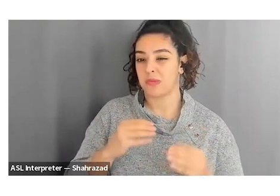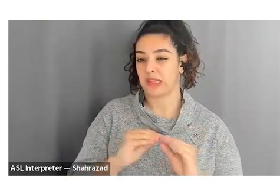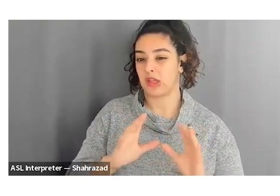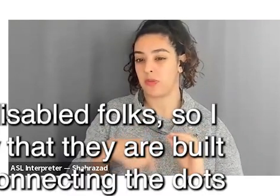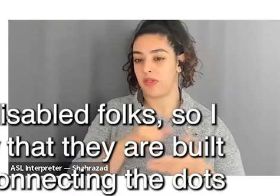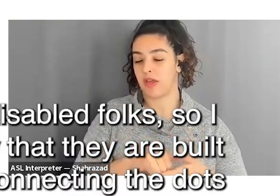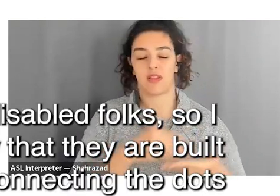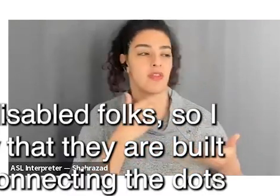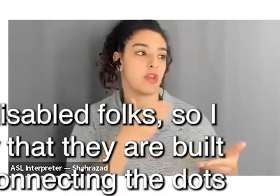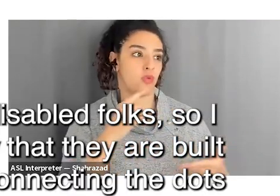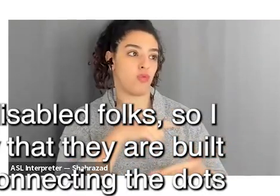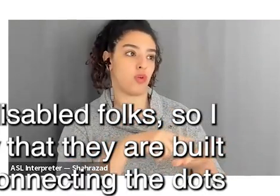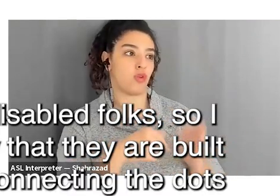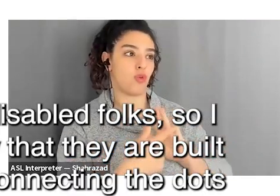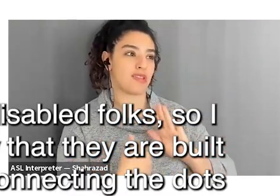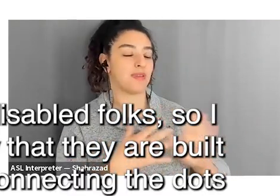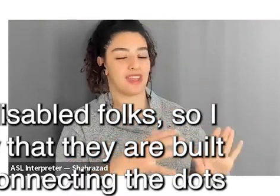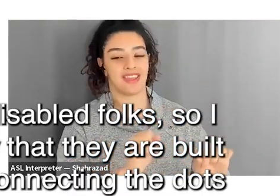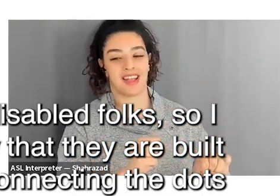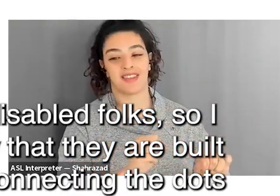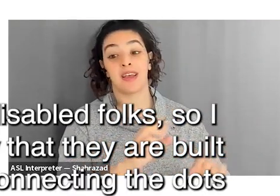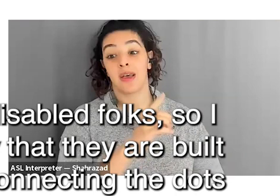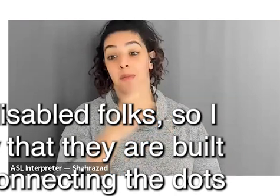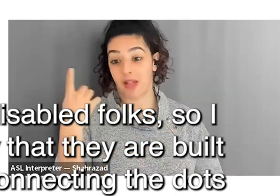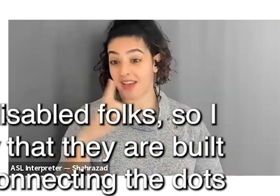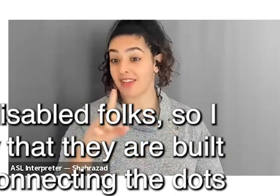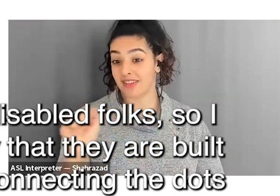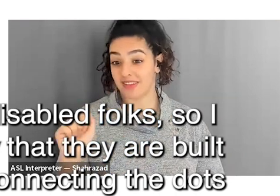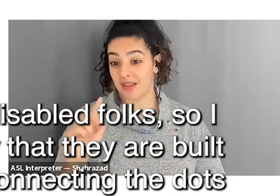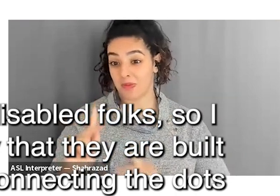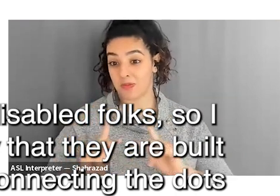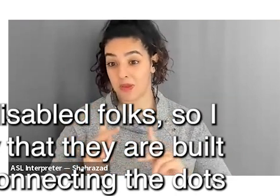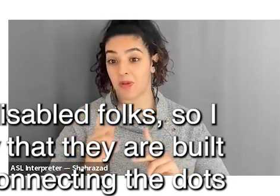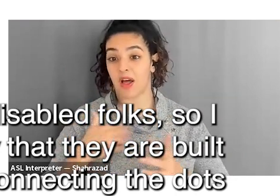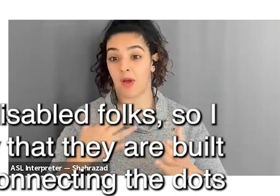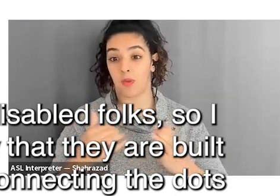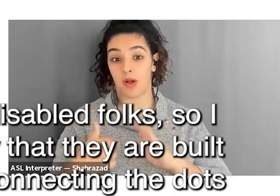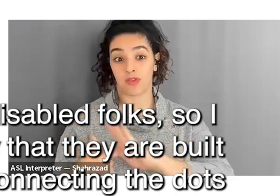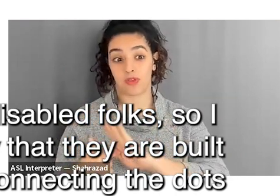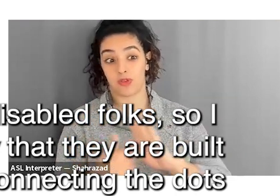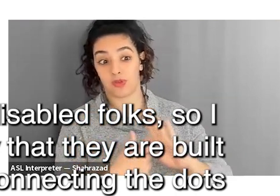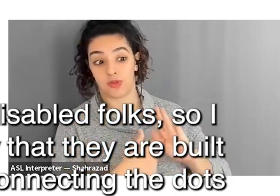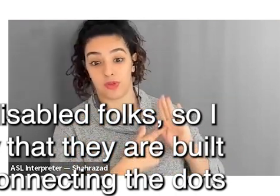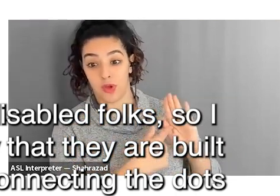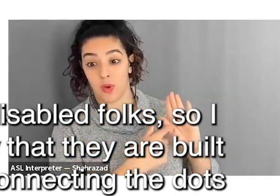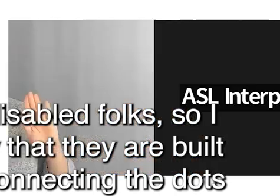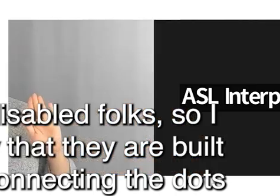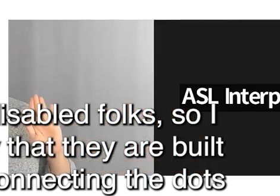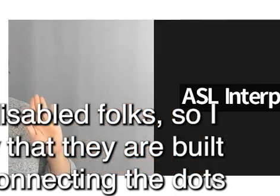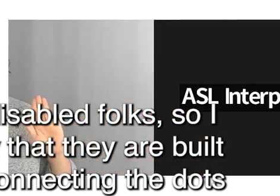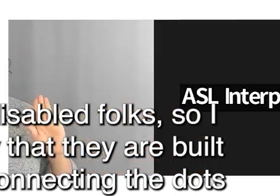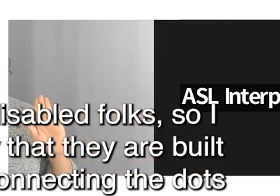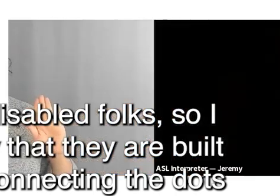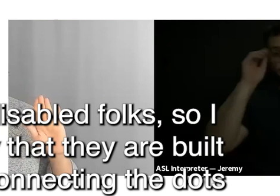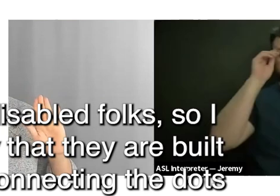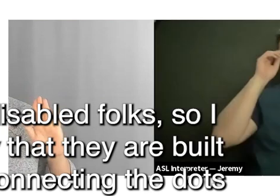Sorry about that. Black disabled folks. So I wanted to bring it to Atlanta and the Cup City that they're building there.